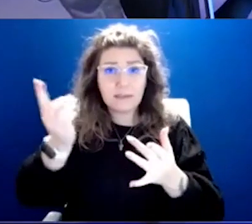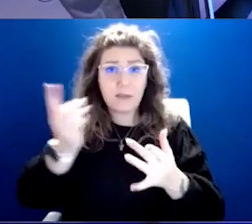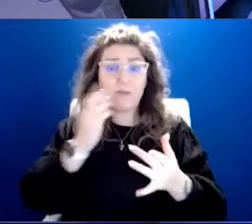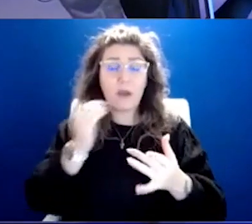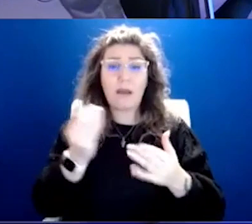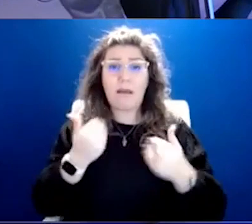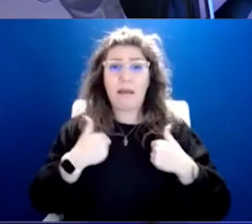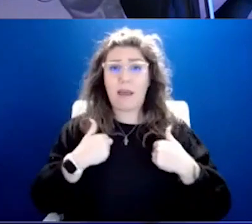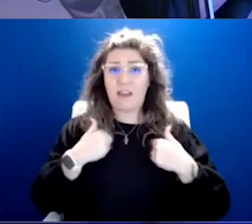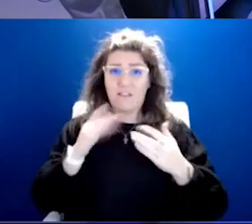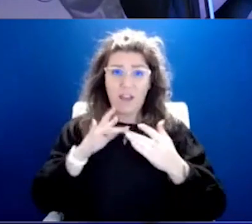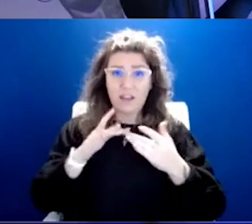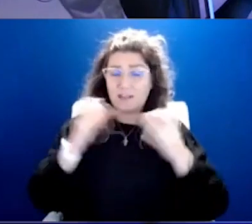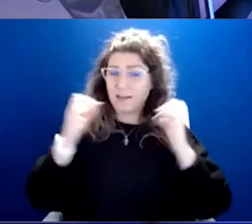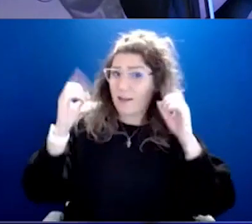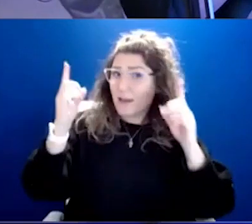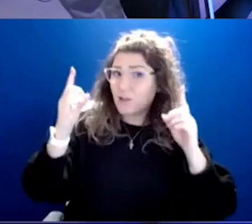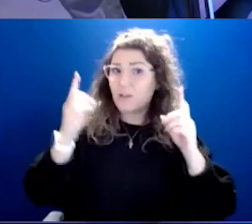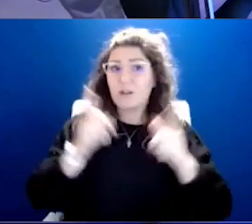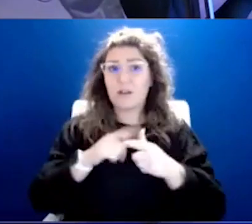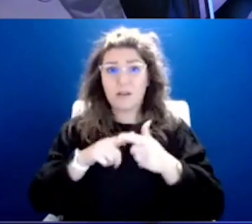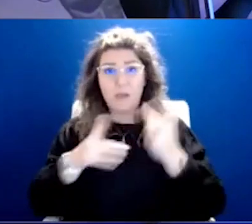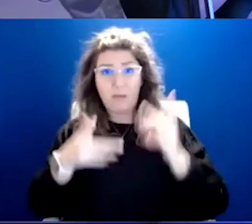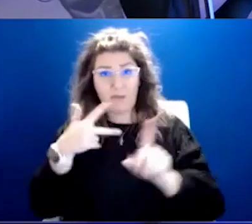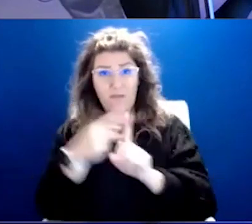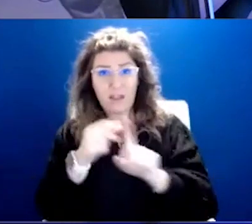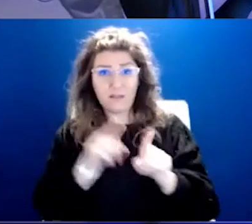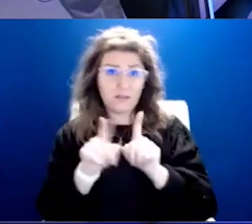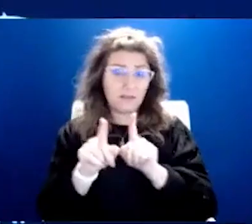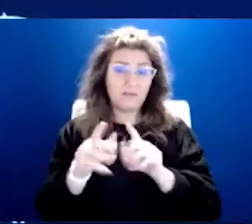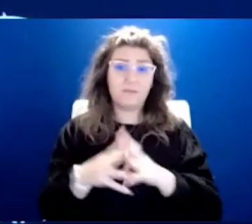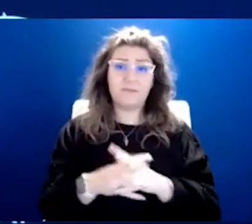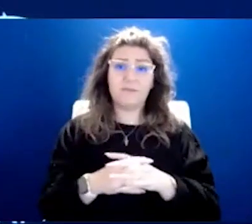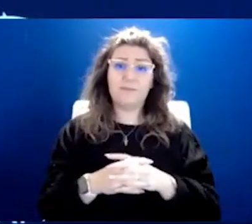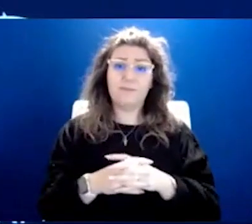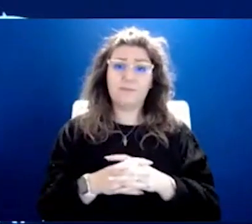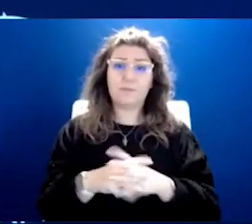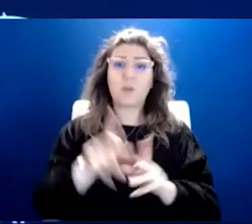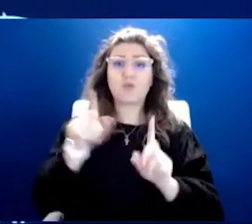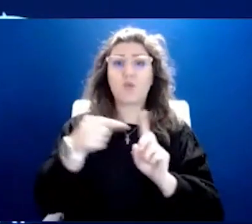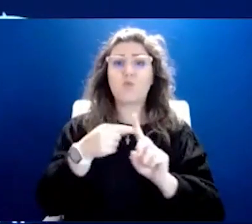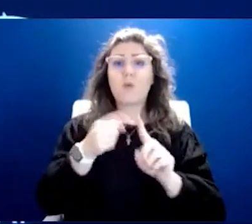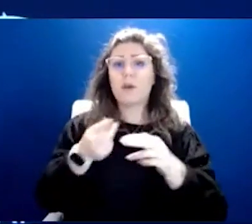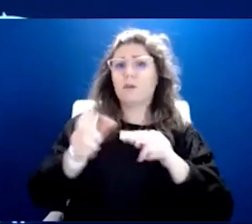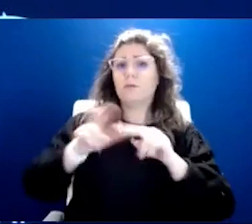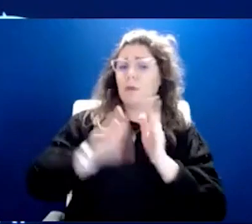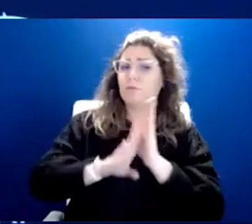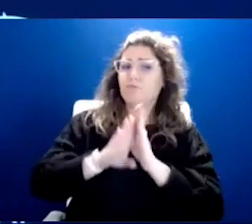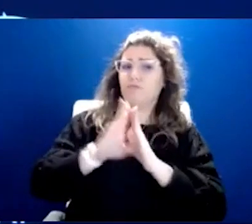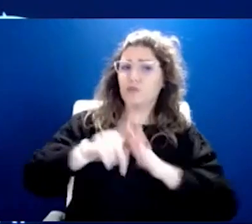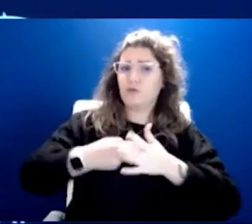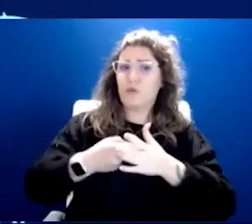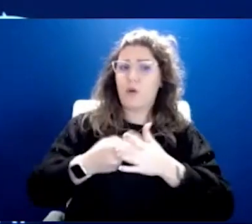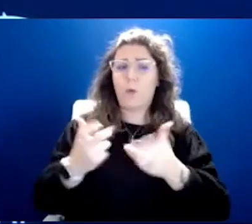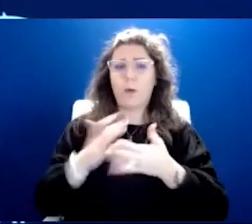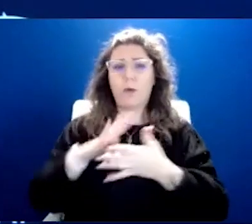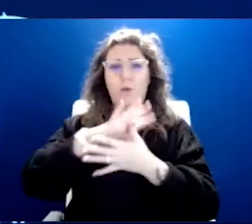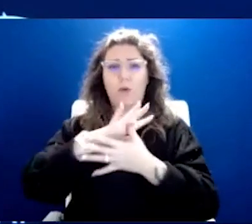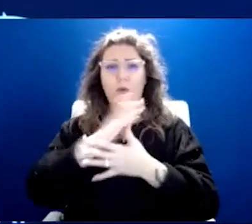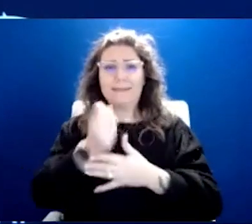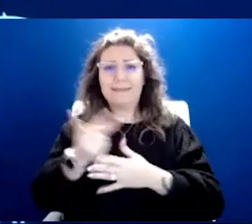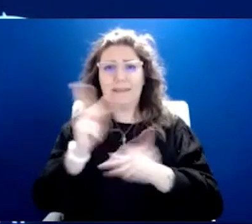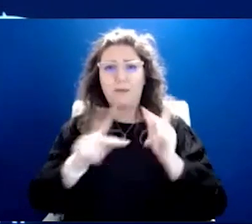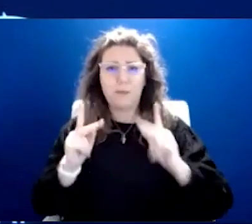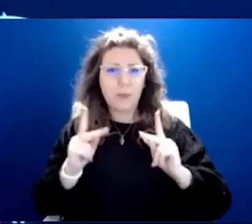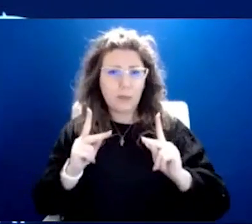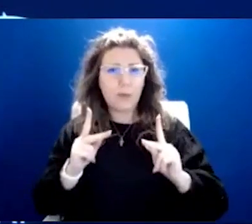them, to educate, get them maybe vaccinated. Yeah. Or so when this surge started, we tried to sort of prioritize some people that we would if